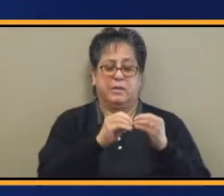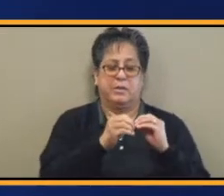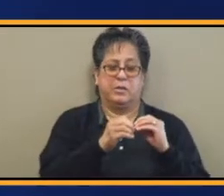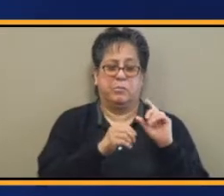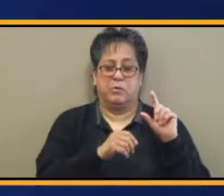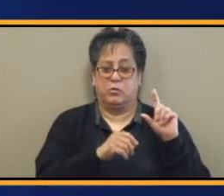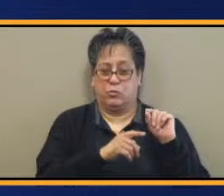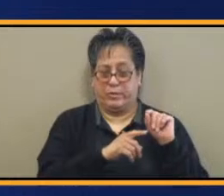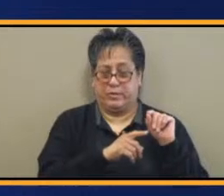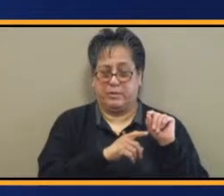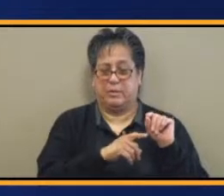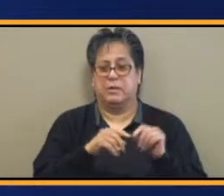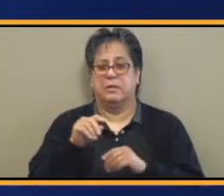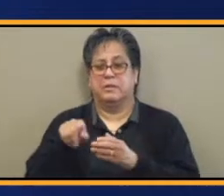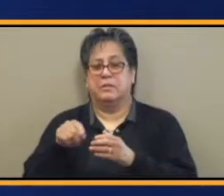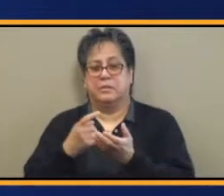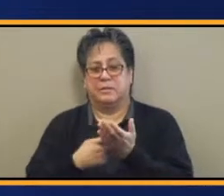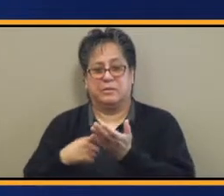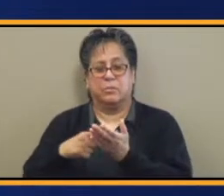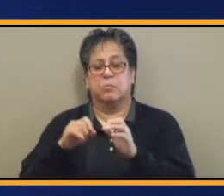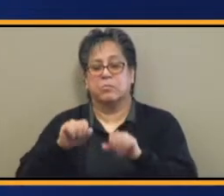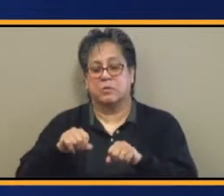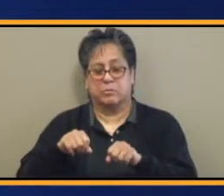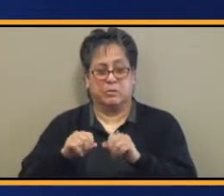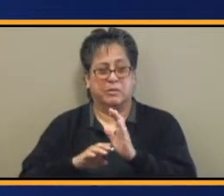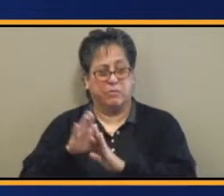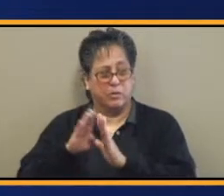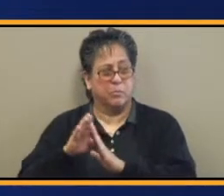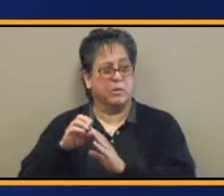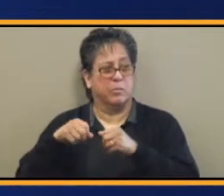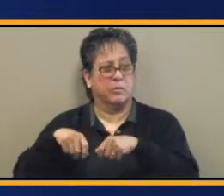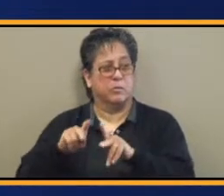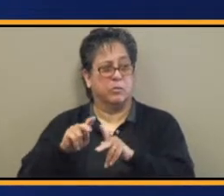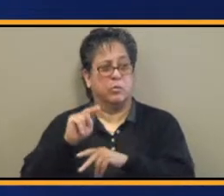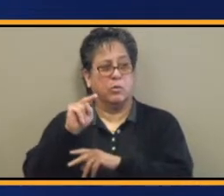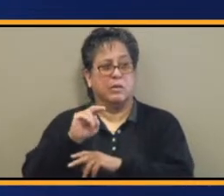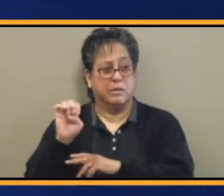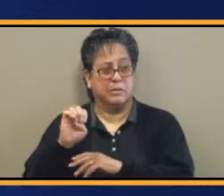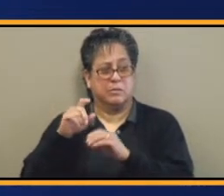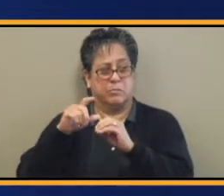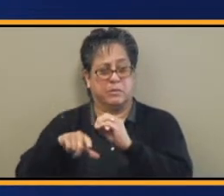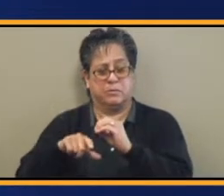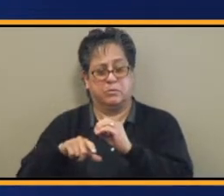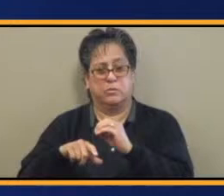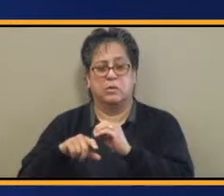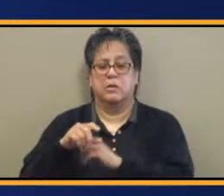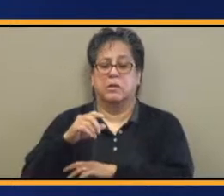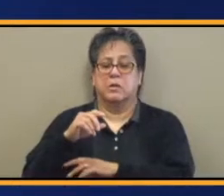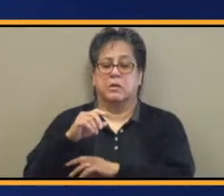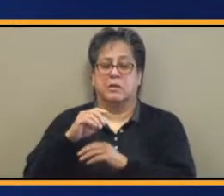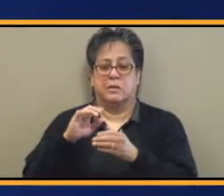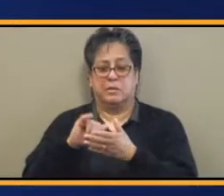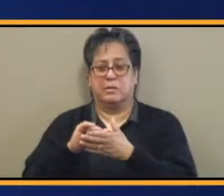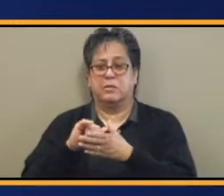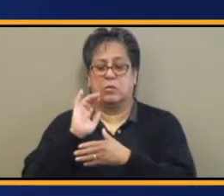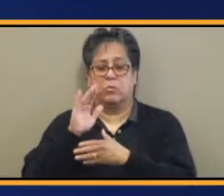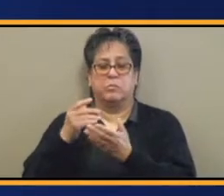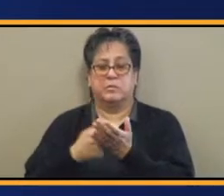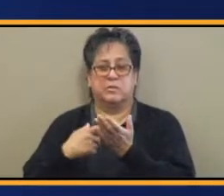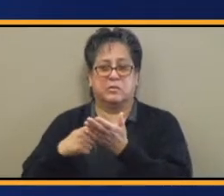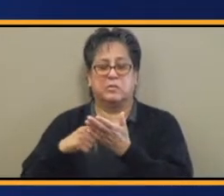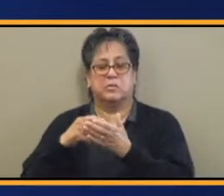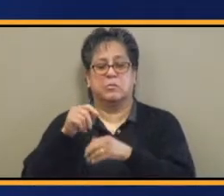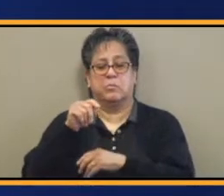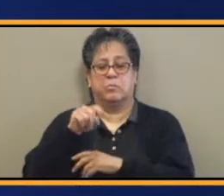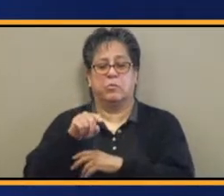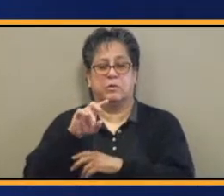item 20, discussion on potential economic development opportunities in Northeast El Paso, Texas, HQ number